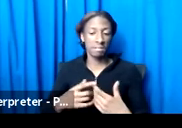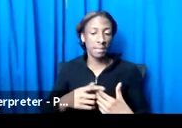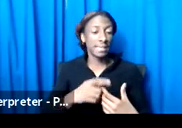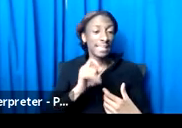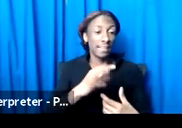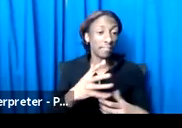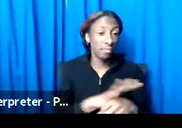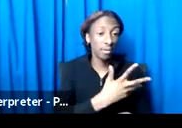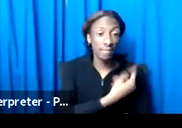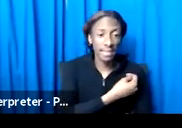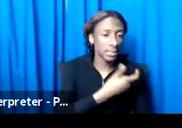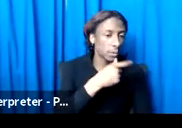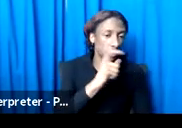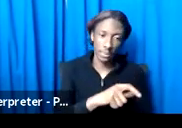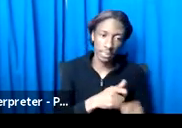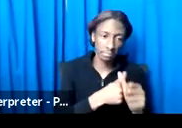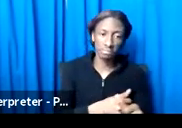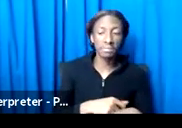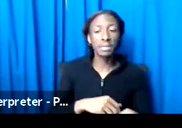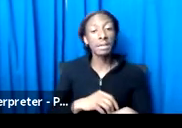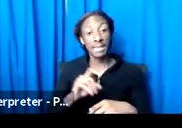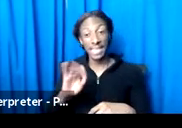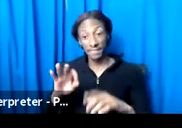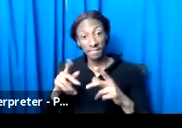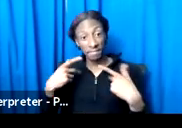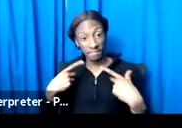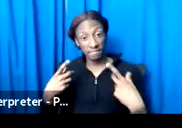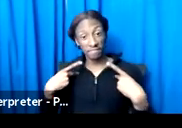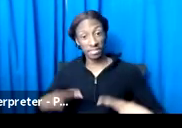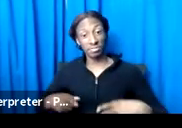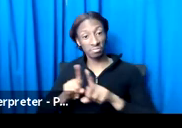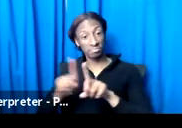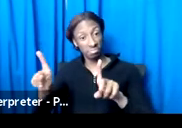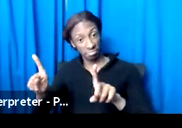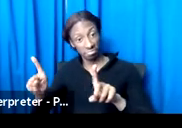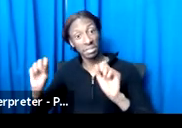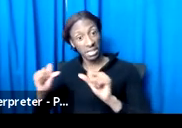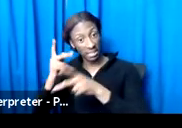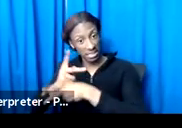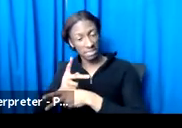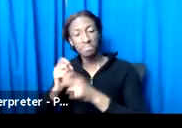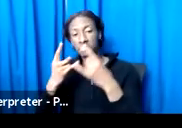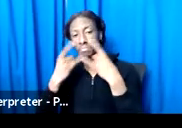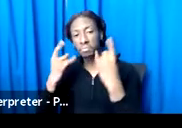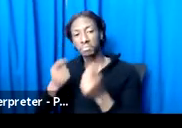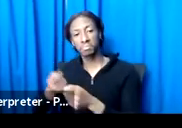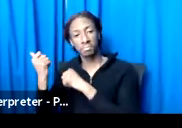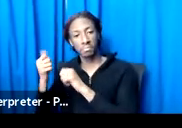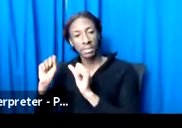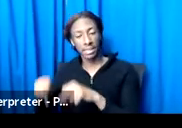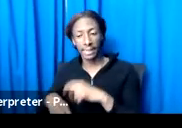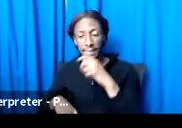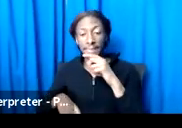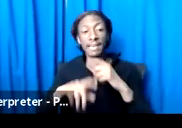policy. If physical distancing can be maintained while outdoors, masks can be removed. Staff should ventilate and clean